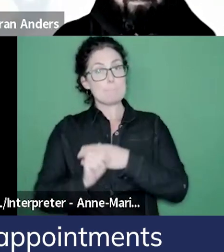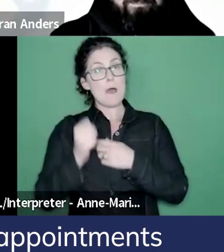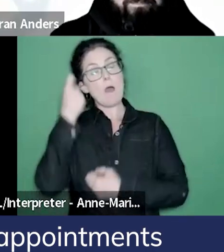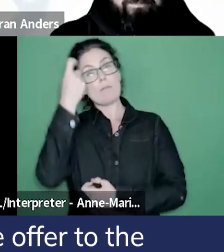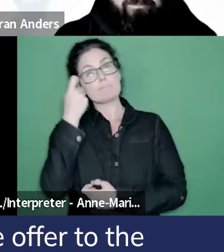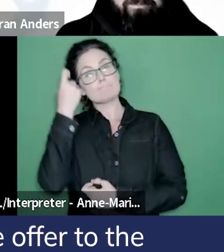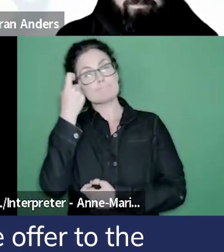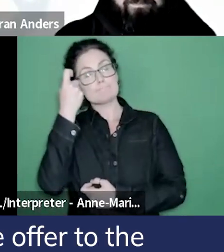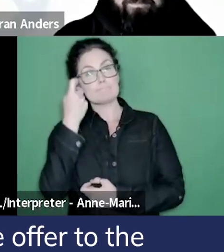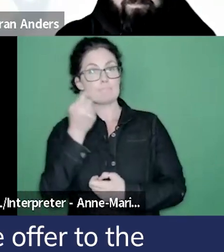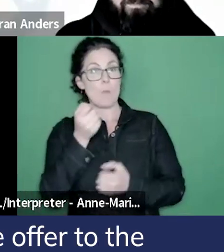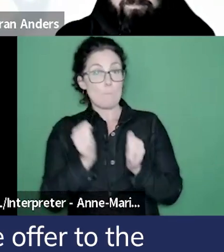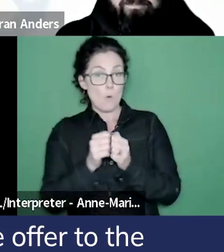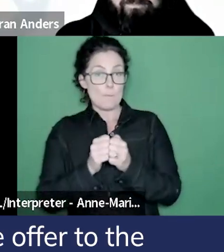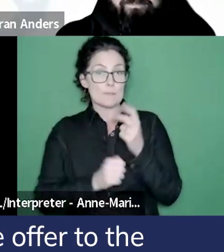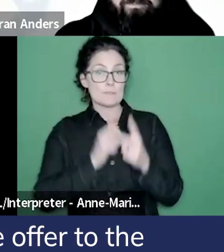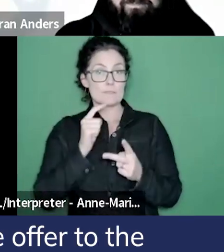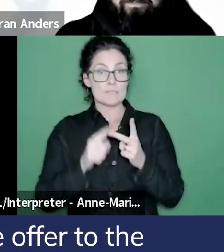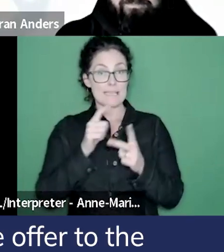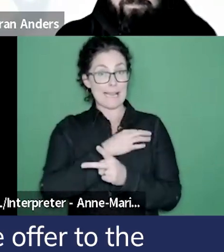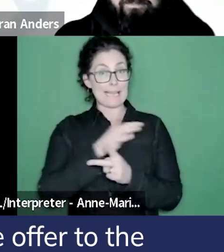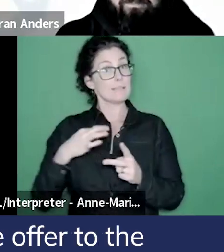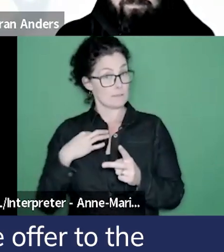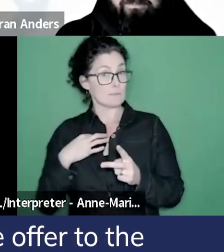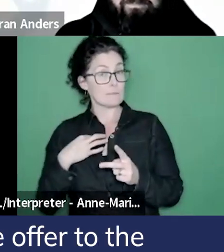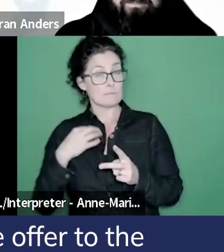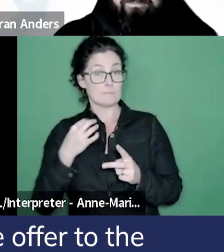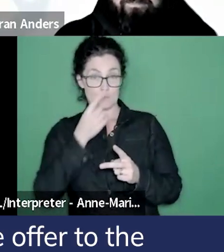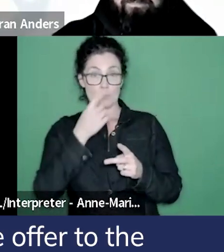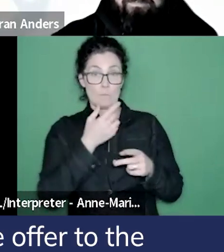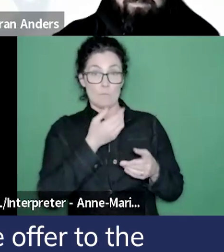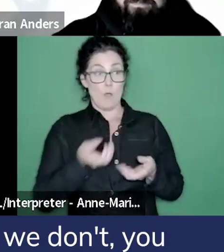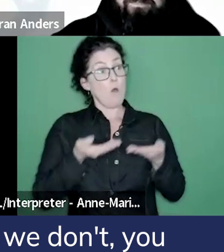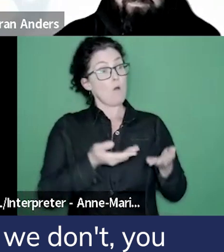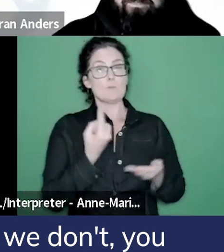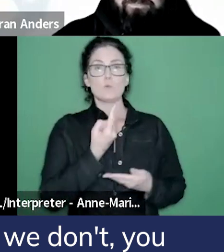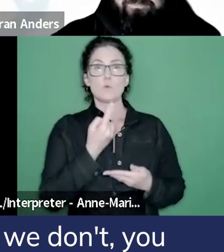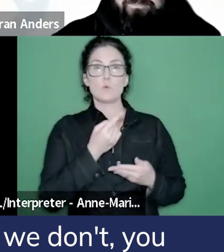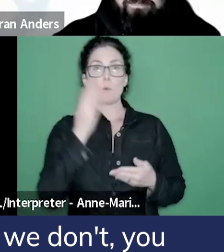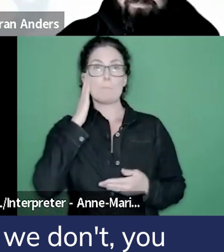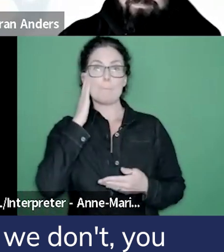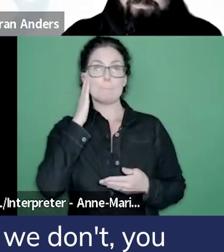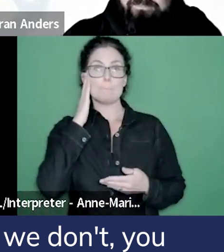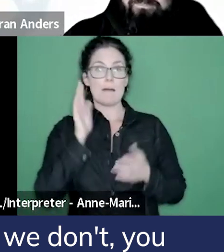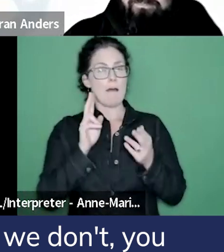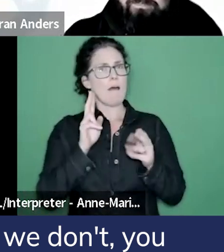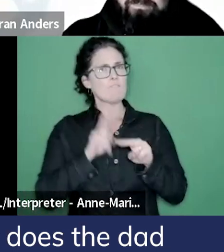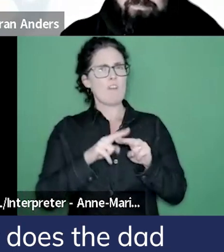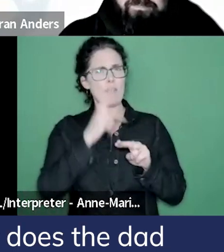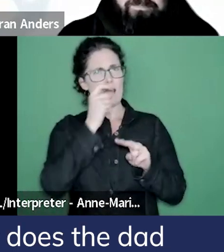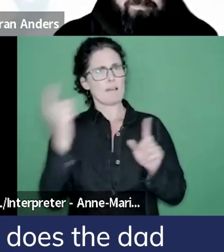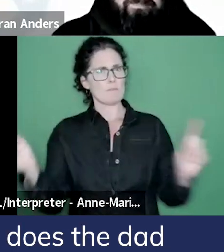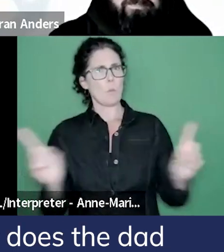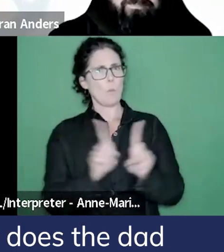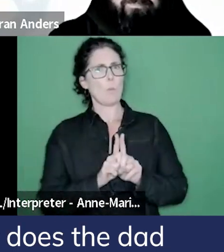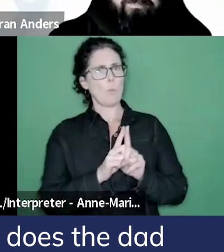clinics and things. But admittedly, that is something that we offer to the mum, and then obviously the dad can come, but we don't